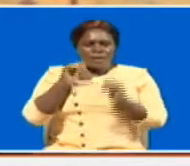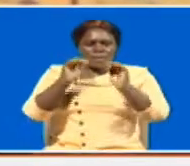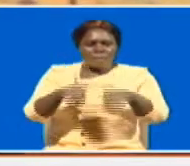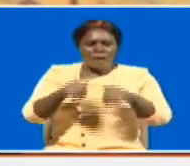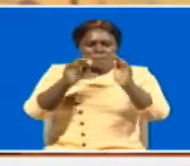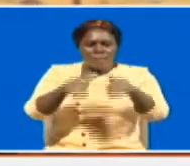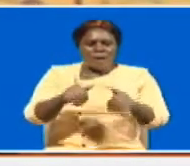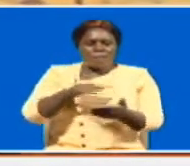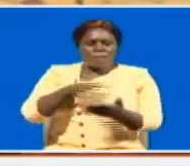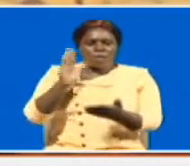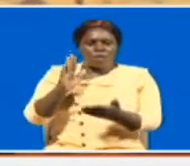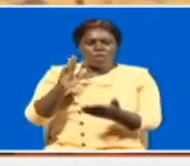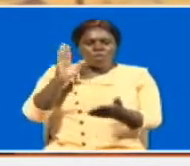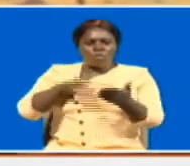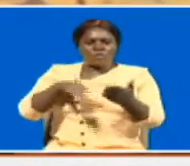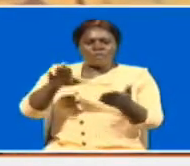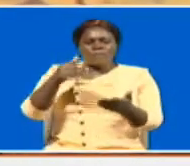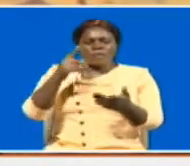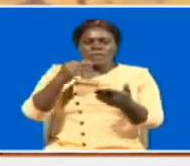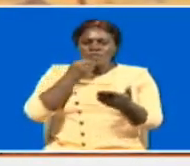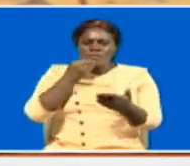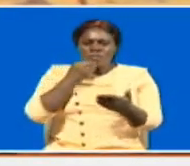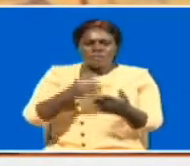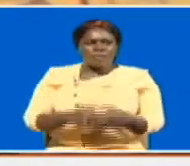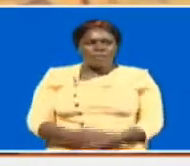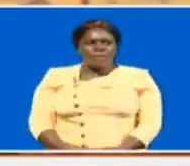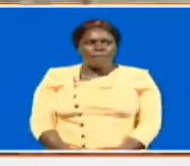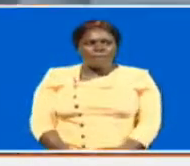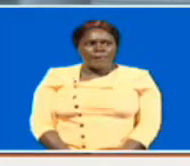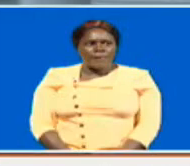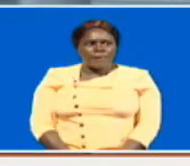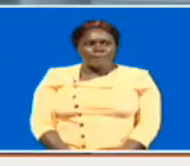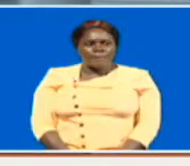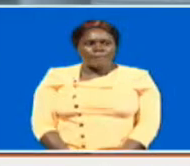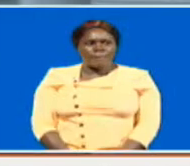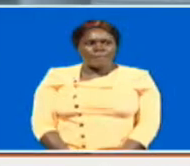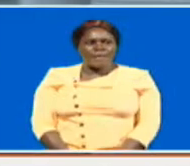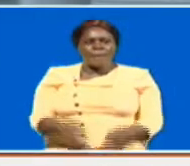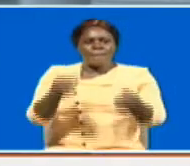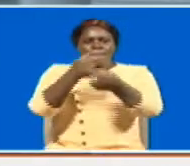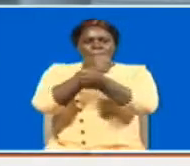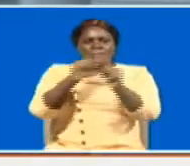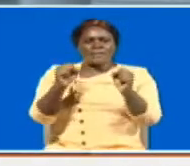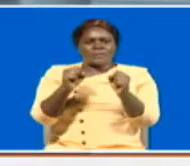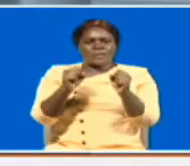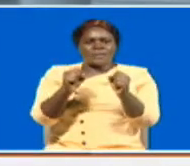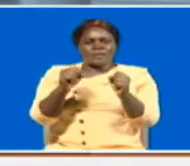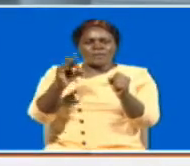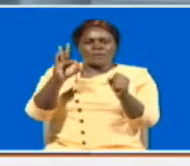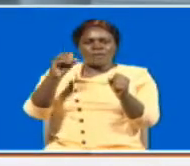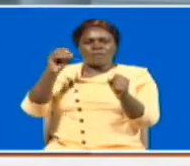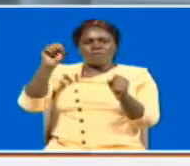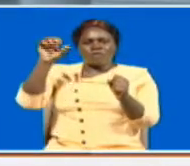watalima zaidi ya Kenya wanaweza consume. President Cyril Ramaphosa has led South Africans